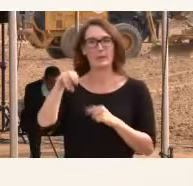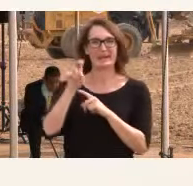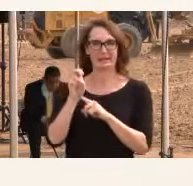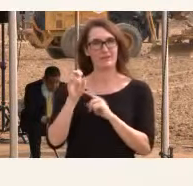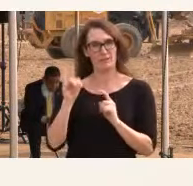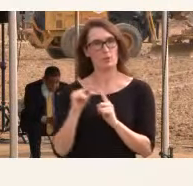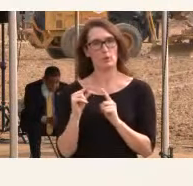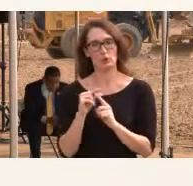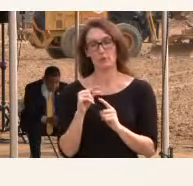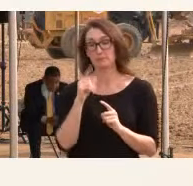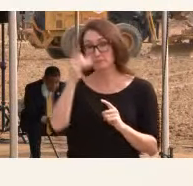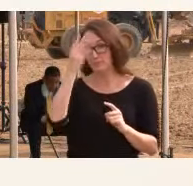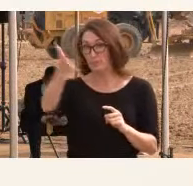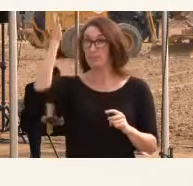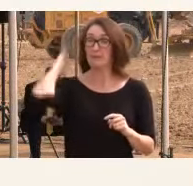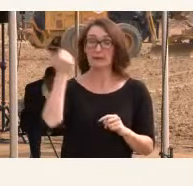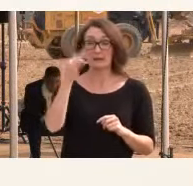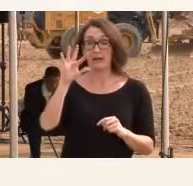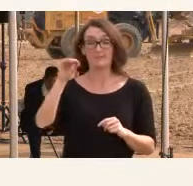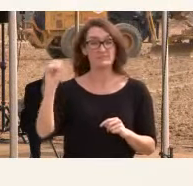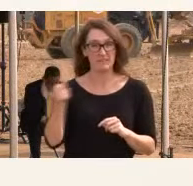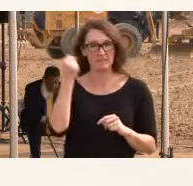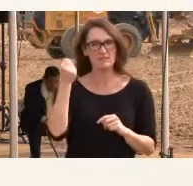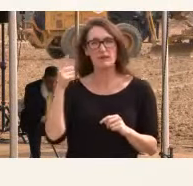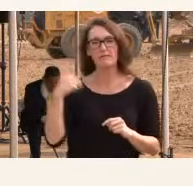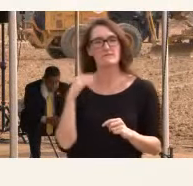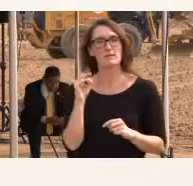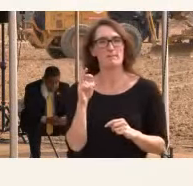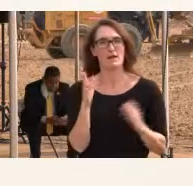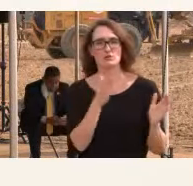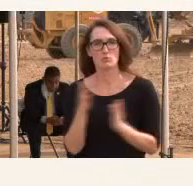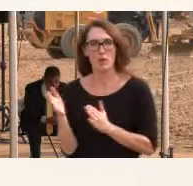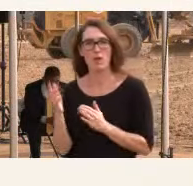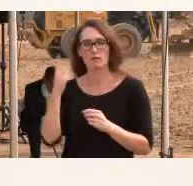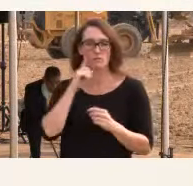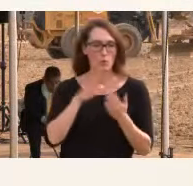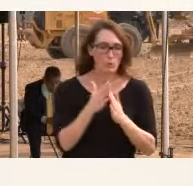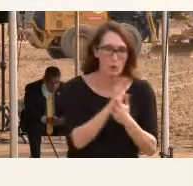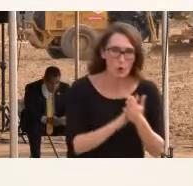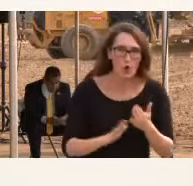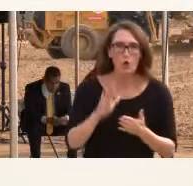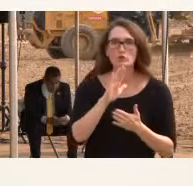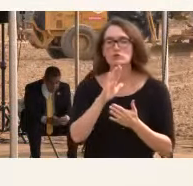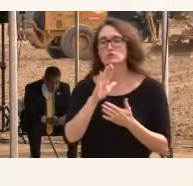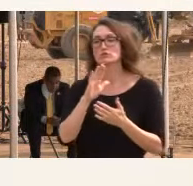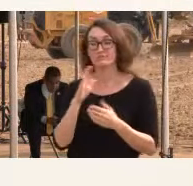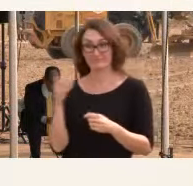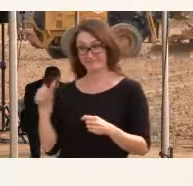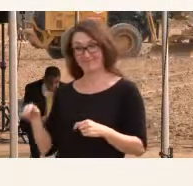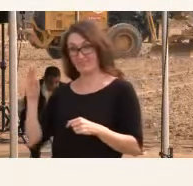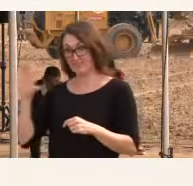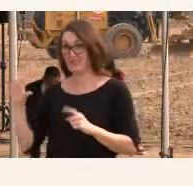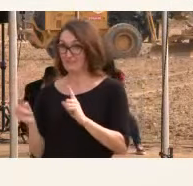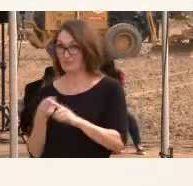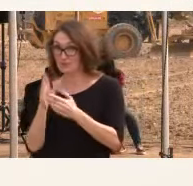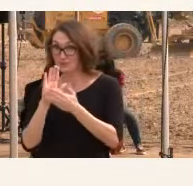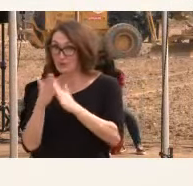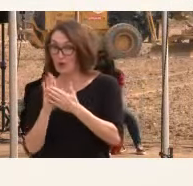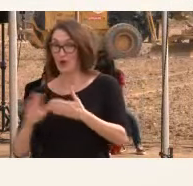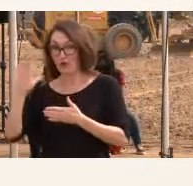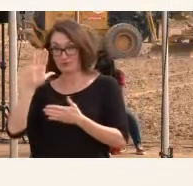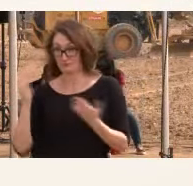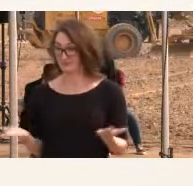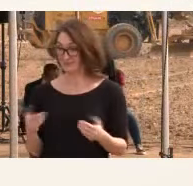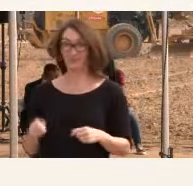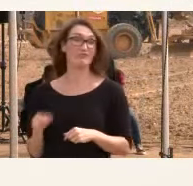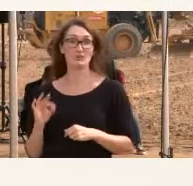California envisioned in the 1950s with community colleges, the first community college in California being